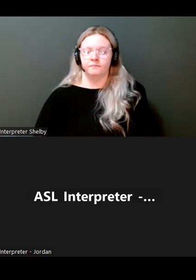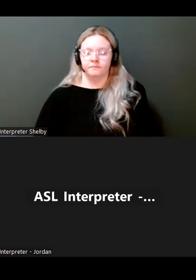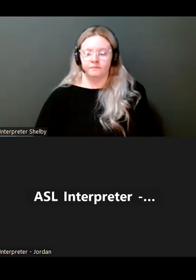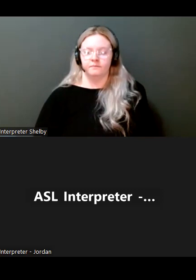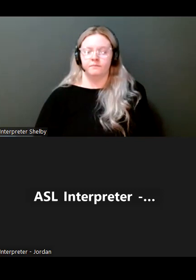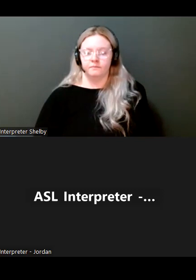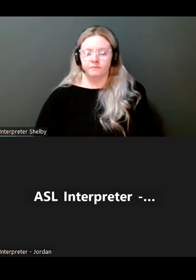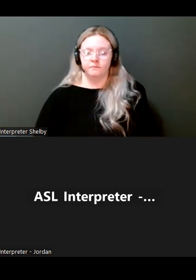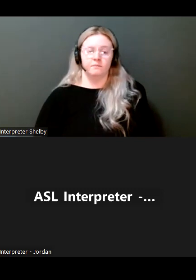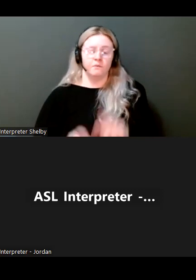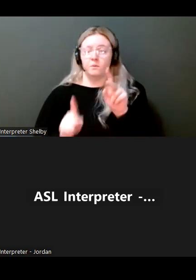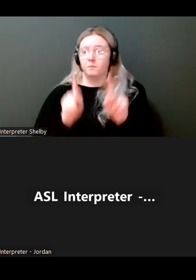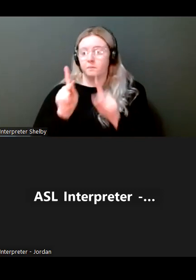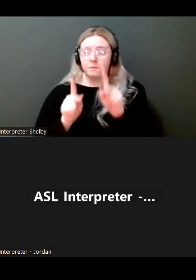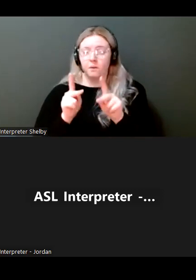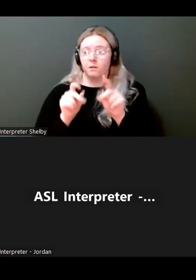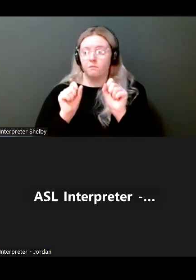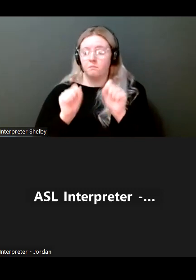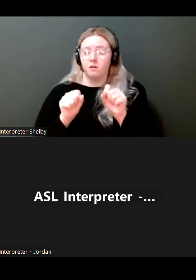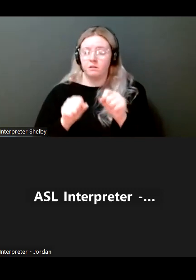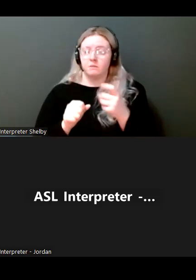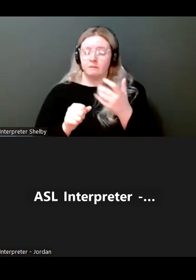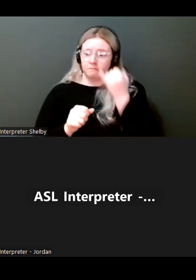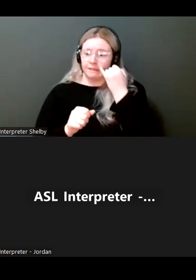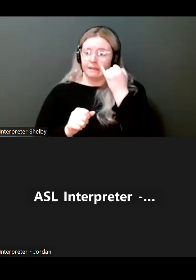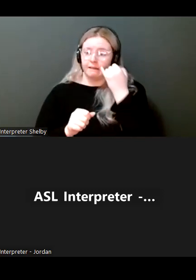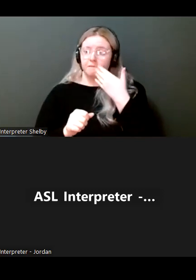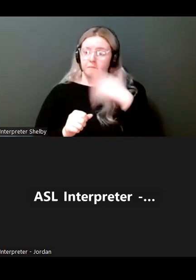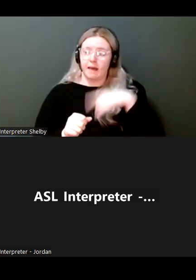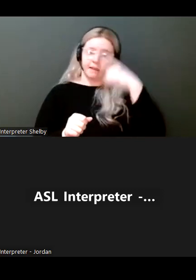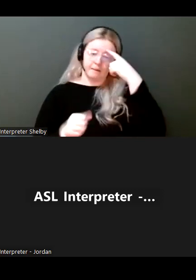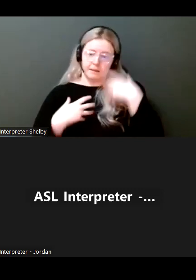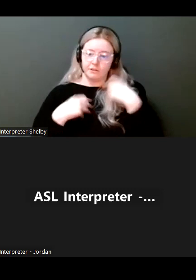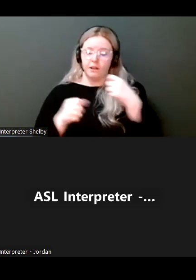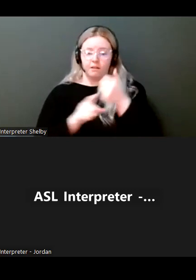these symptoms. It really depends on the individual.